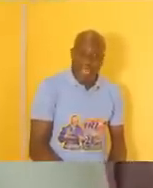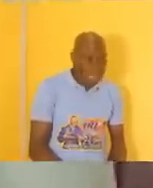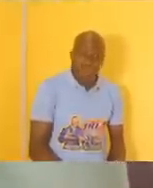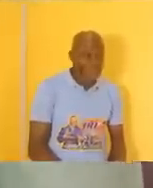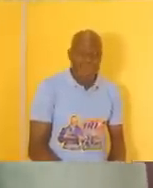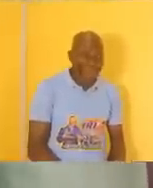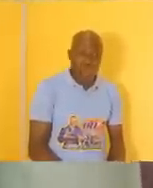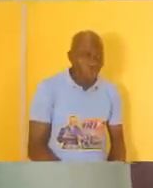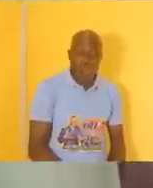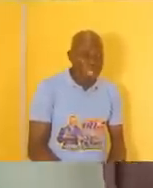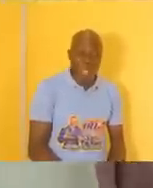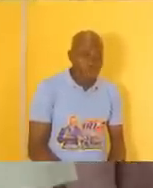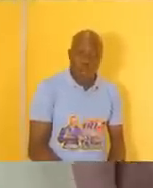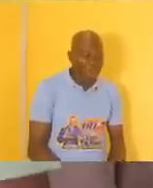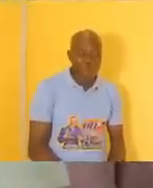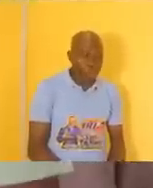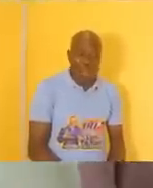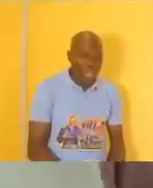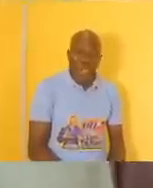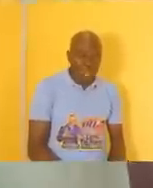desu